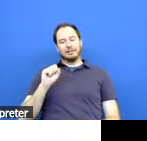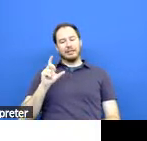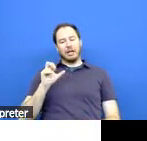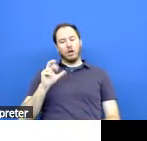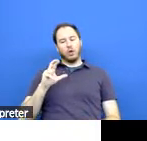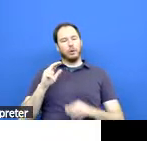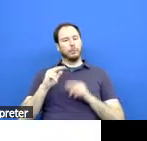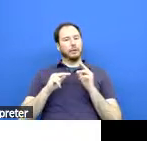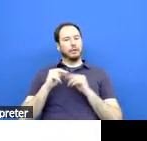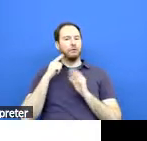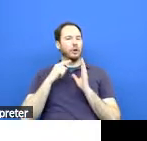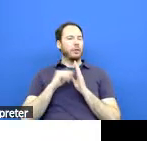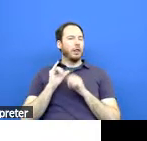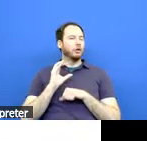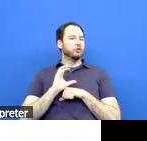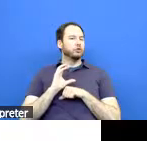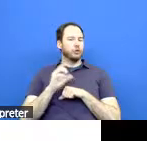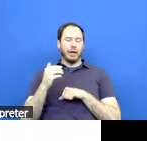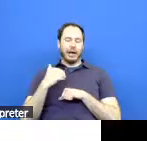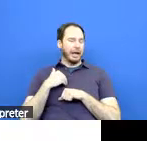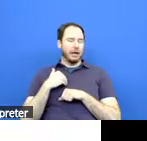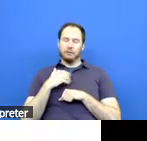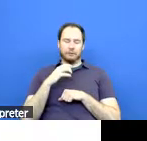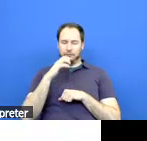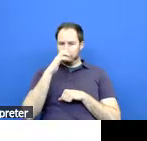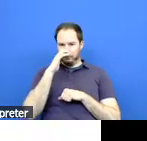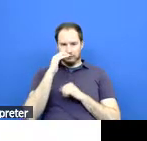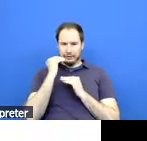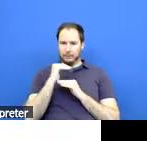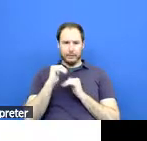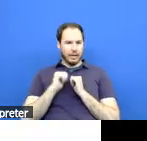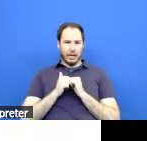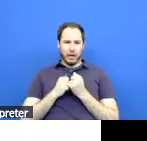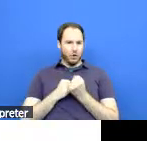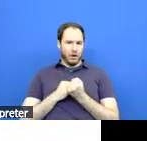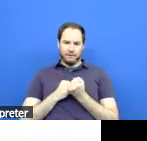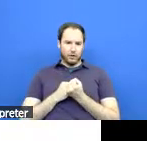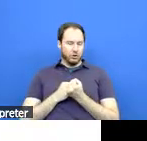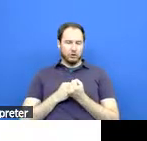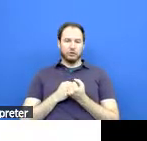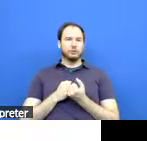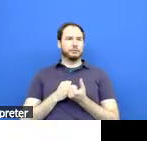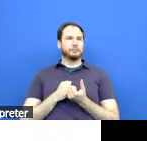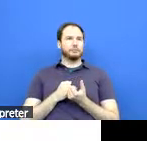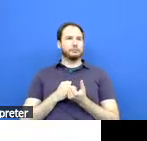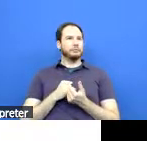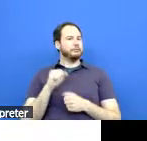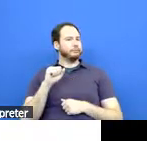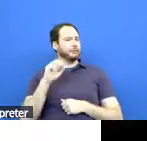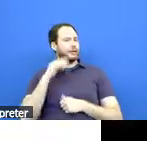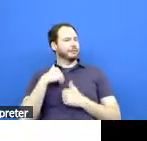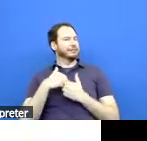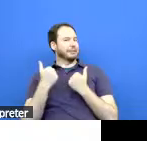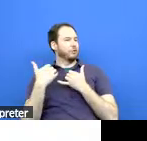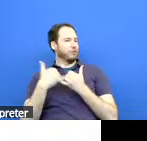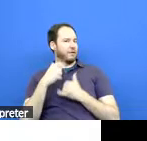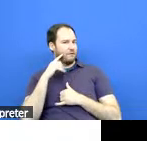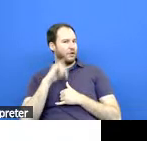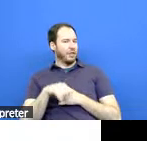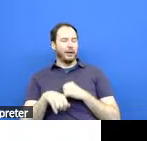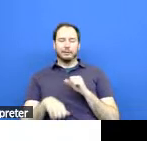church, there are severe limitations on what it can cover. Yeah, If there's it's a actually separate grants for that. yeah, if